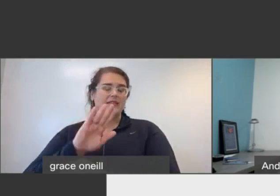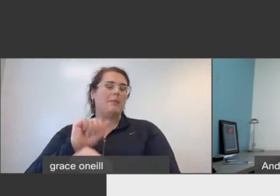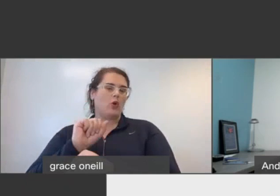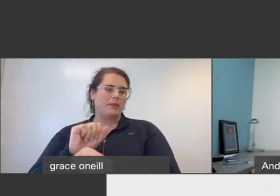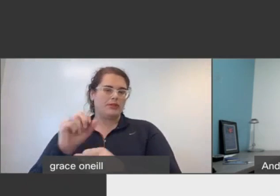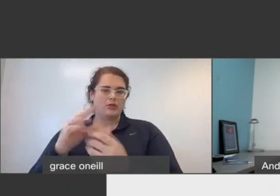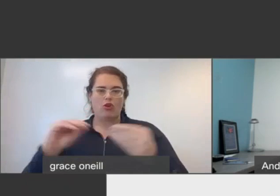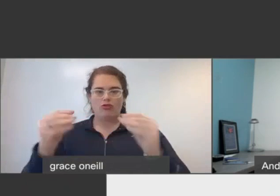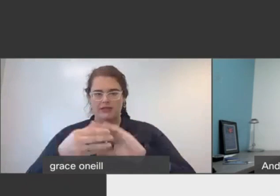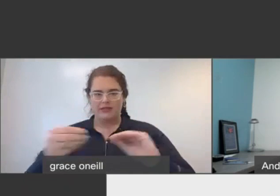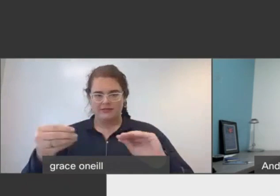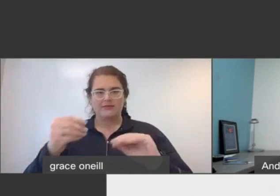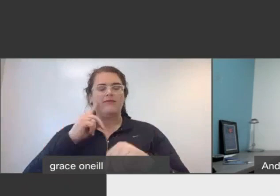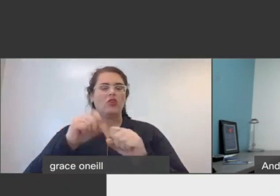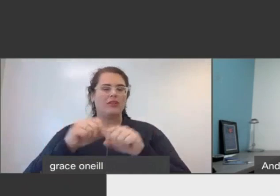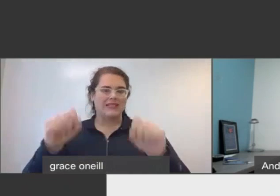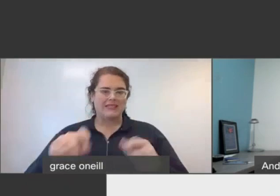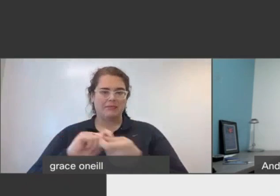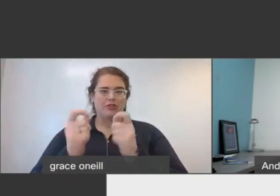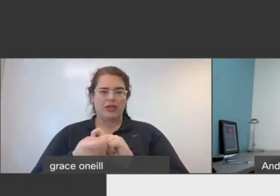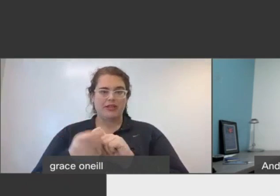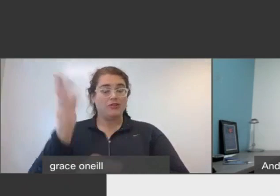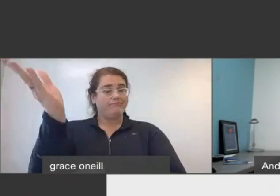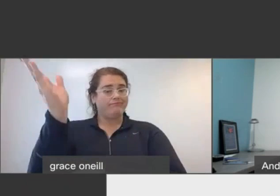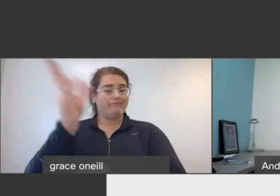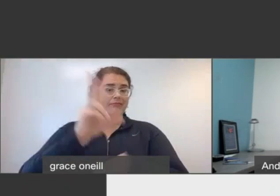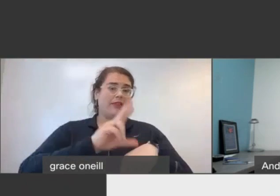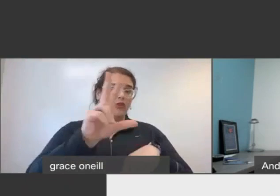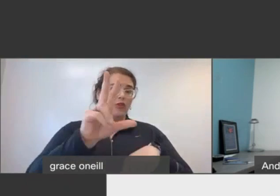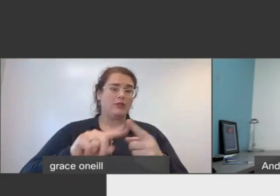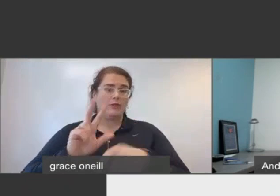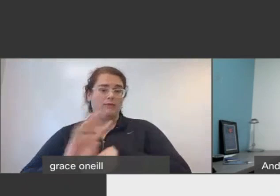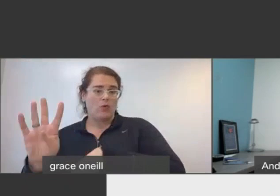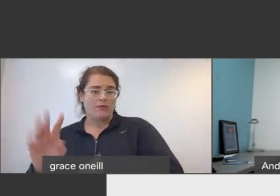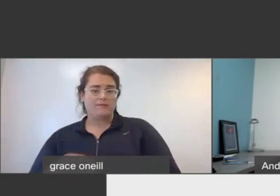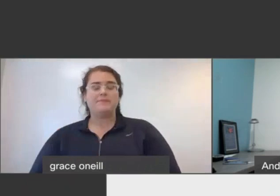He'll be doing a presentation from 3 to 4.